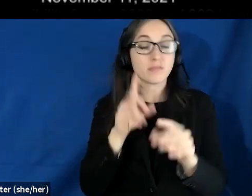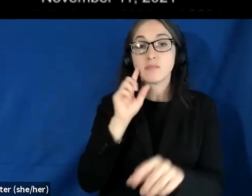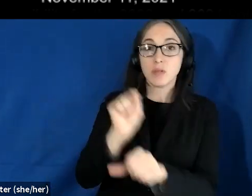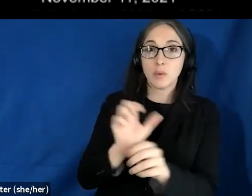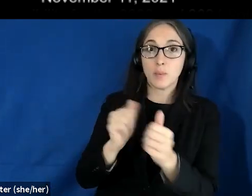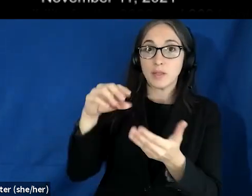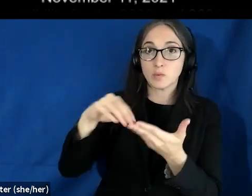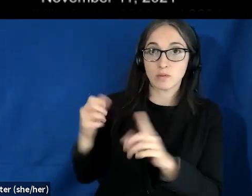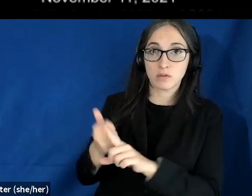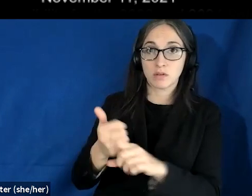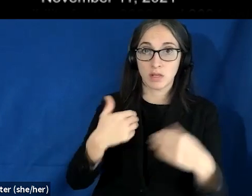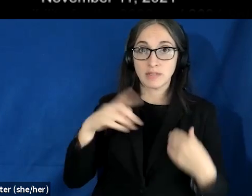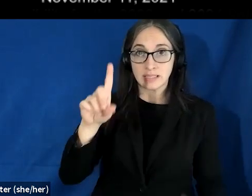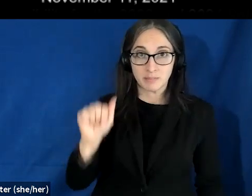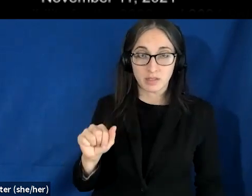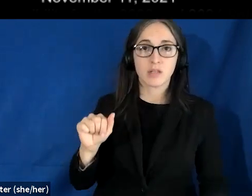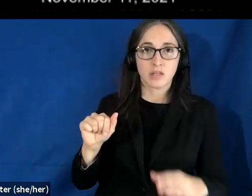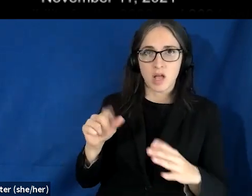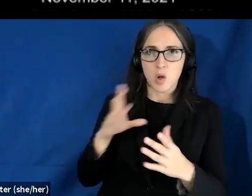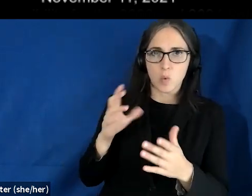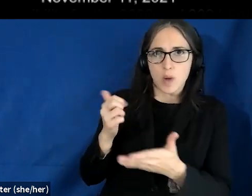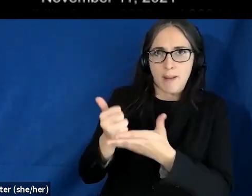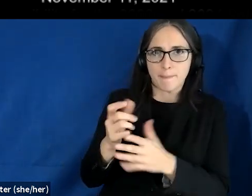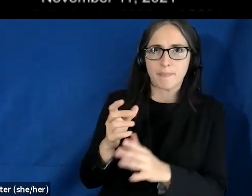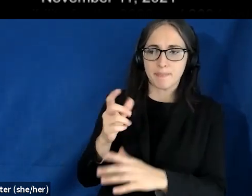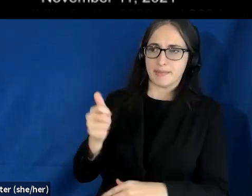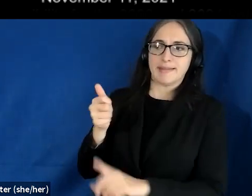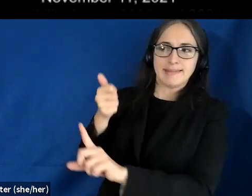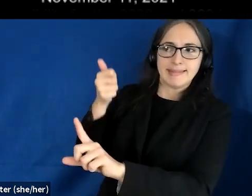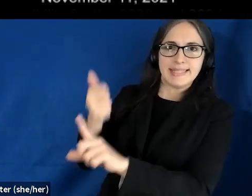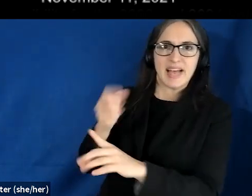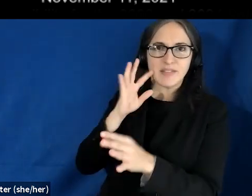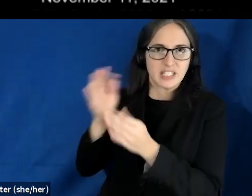with them, how to become self-advocates, how to get access to the